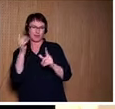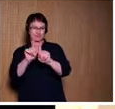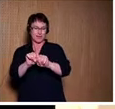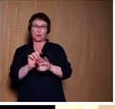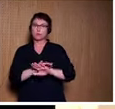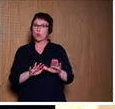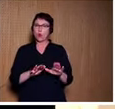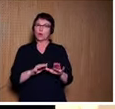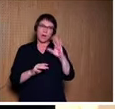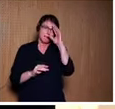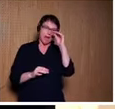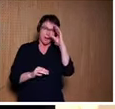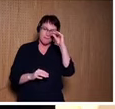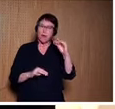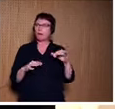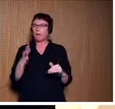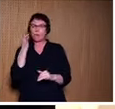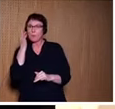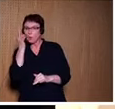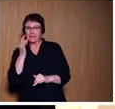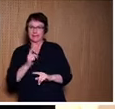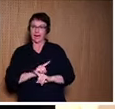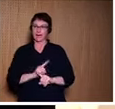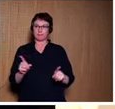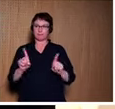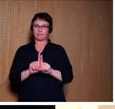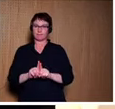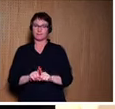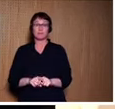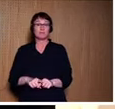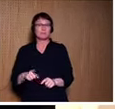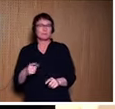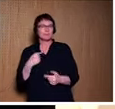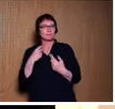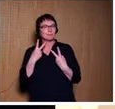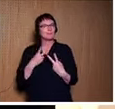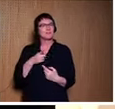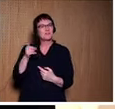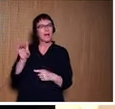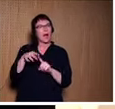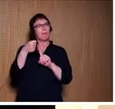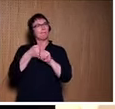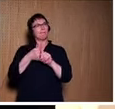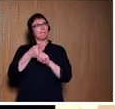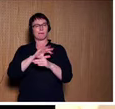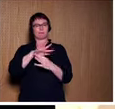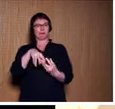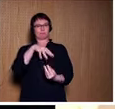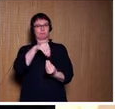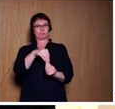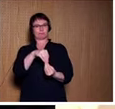can see is on the broader horizon of pro-family advocacy. If